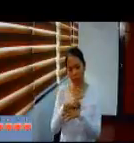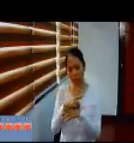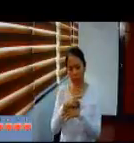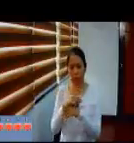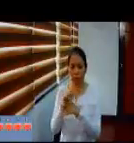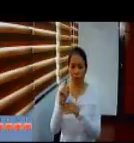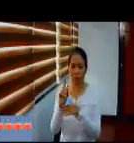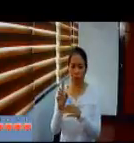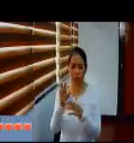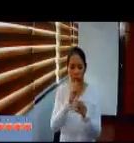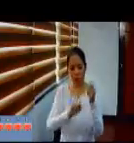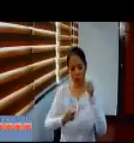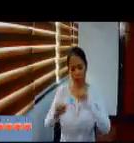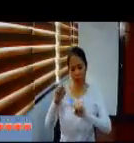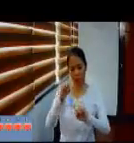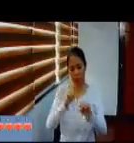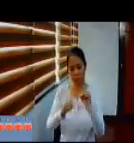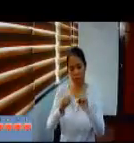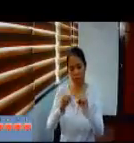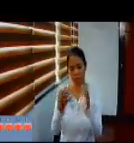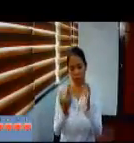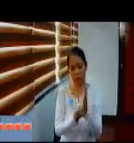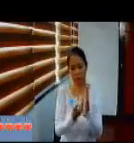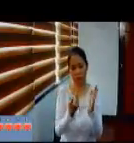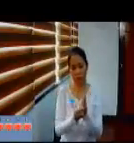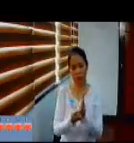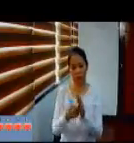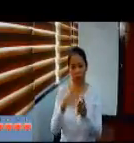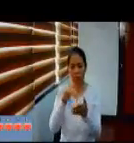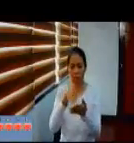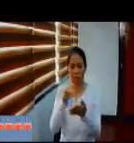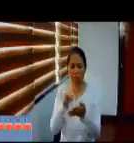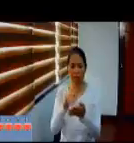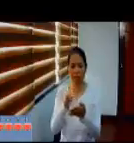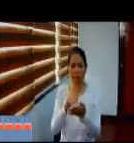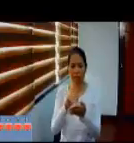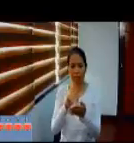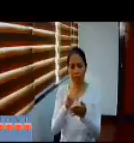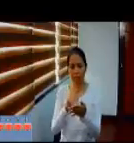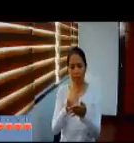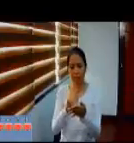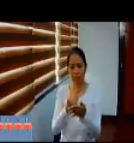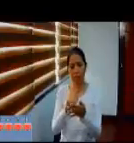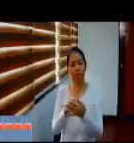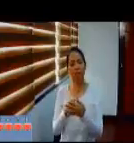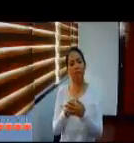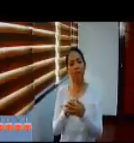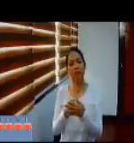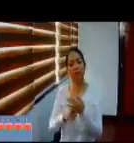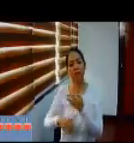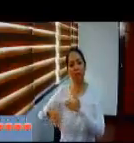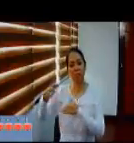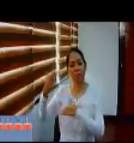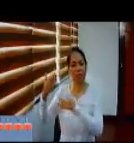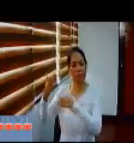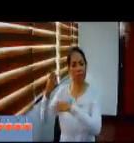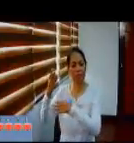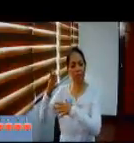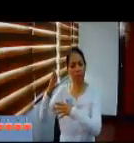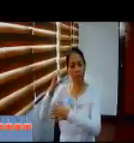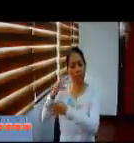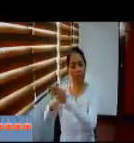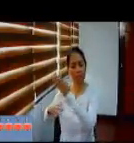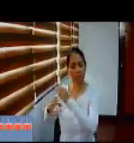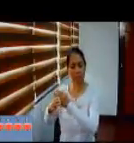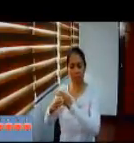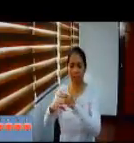scientific evidence and from the studies and the trends from the past century up to now that sea level rise is going to